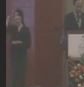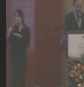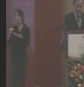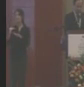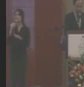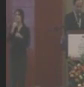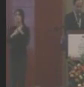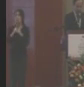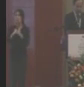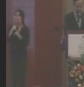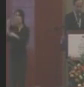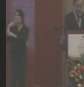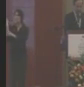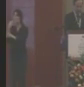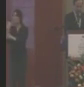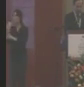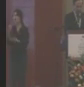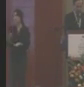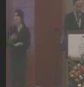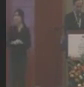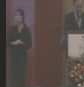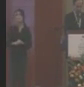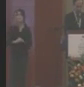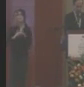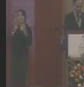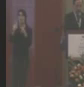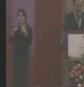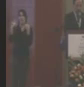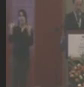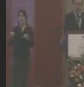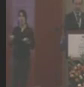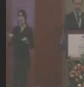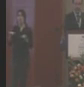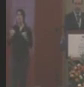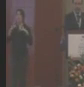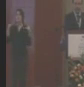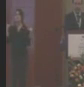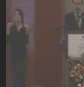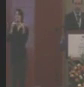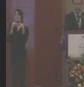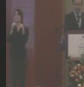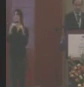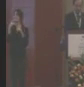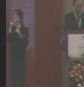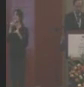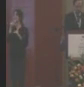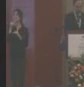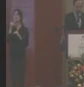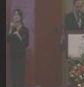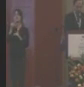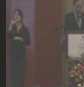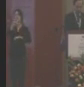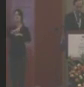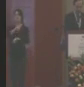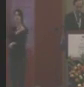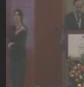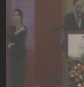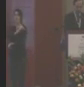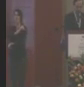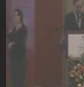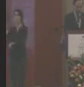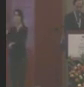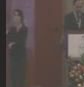to incorporate disaster risk reduction in all of the sectors of the country, and which are today represented by